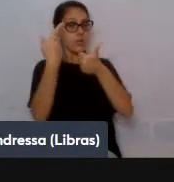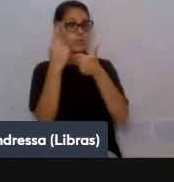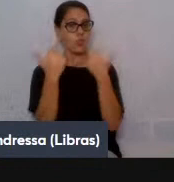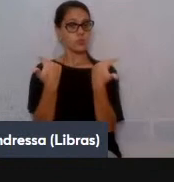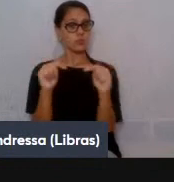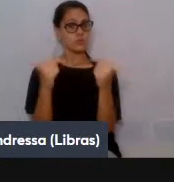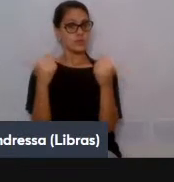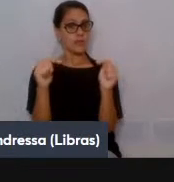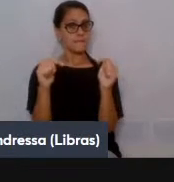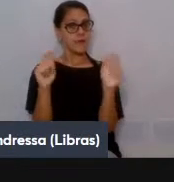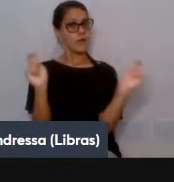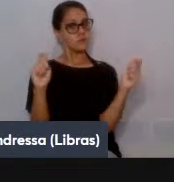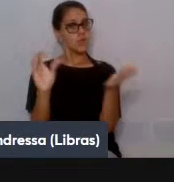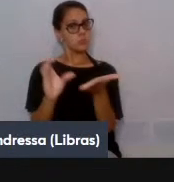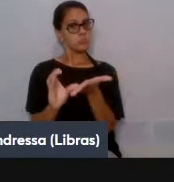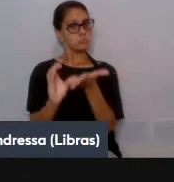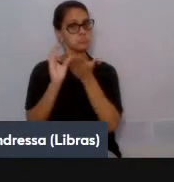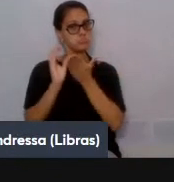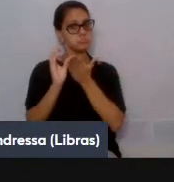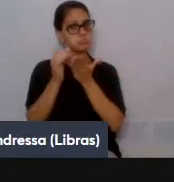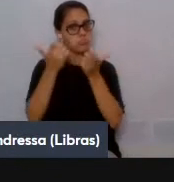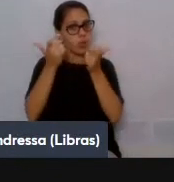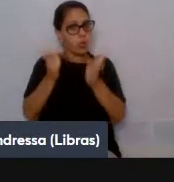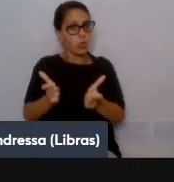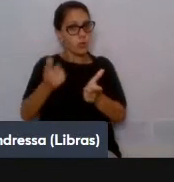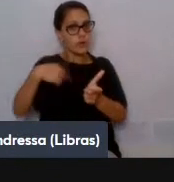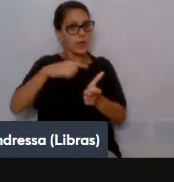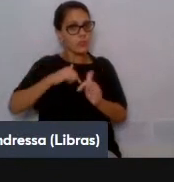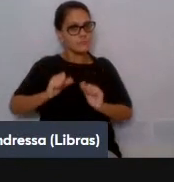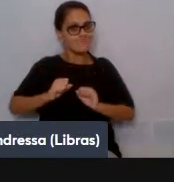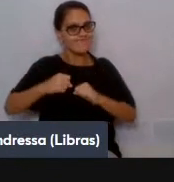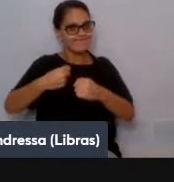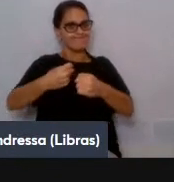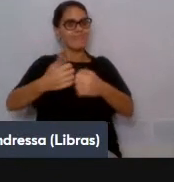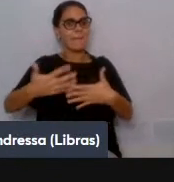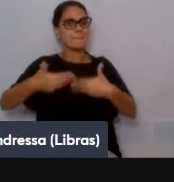trabalho nesse ambiente em que trabalhamos, melhor.